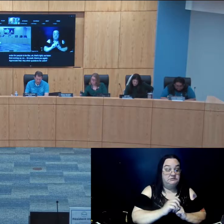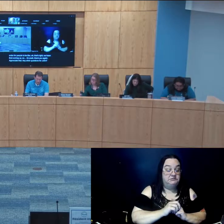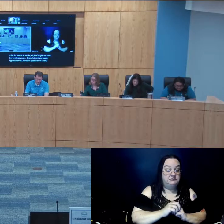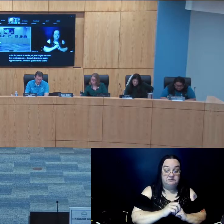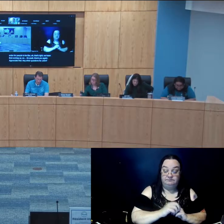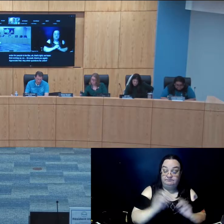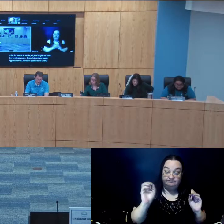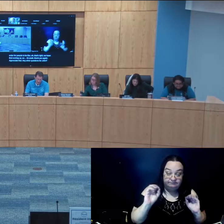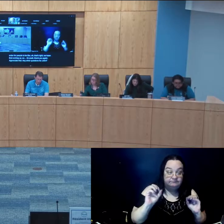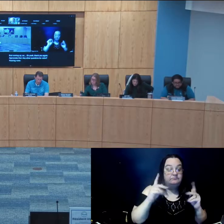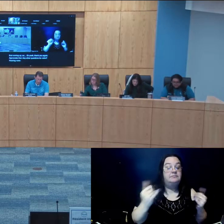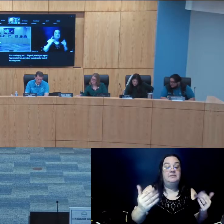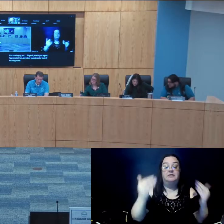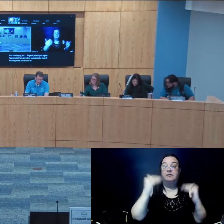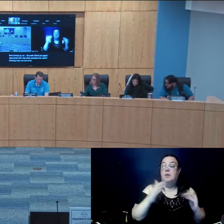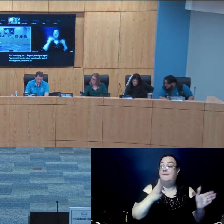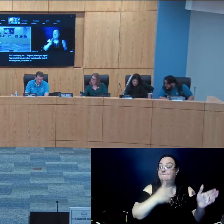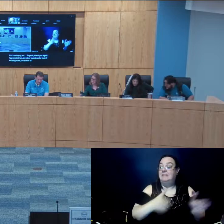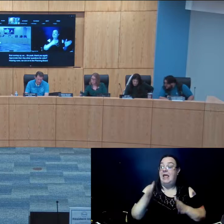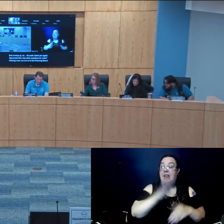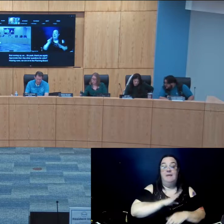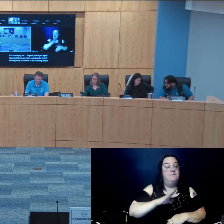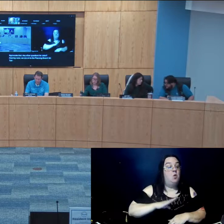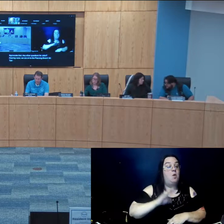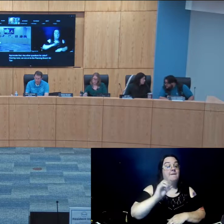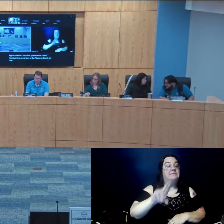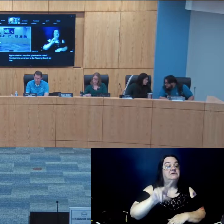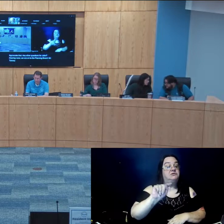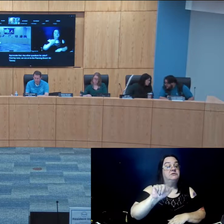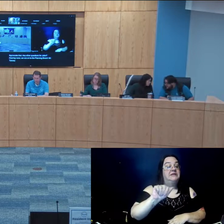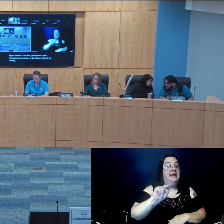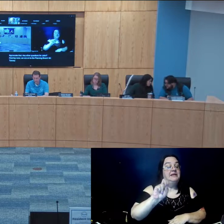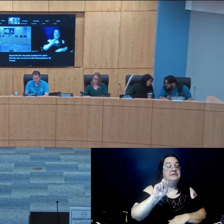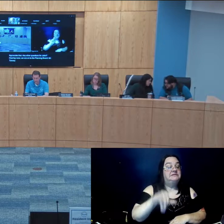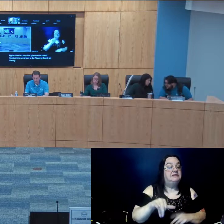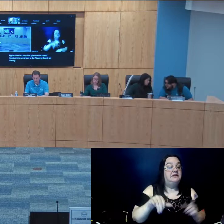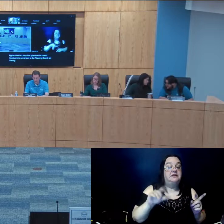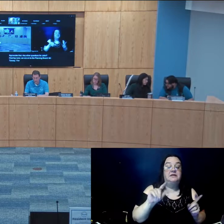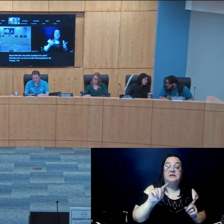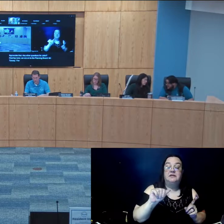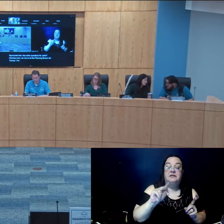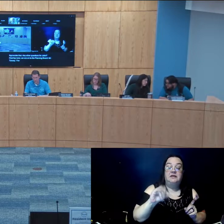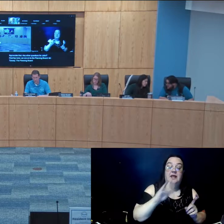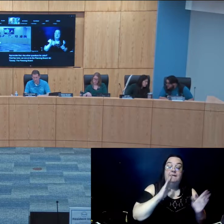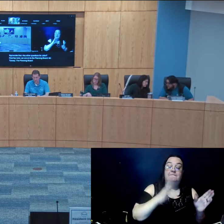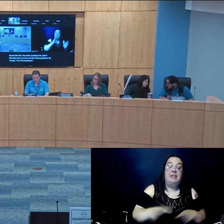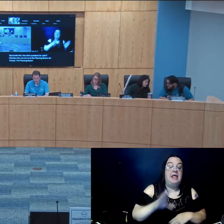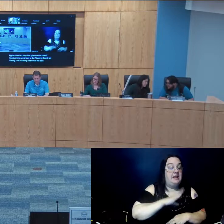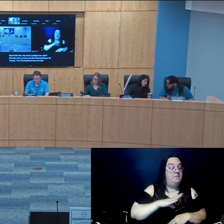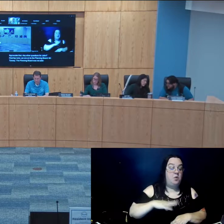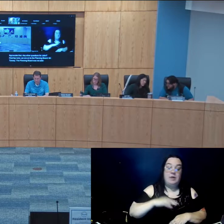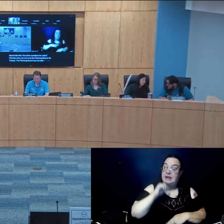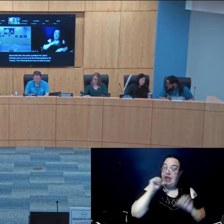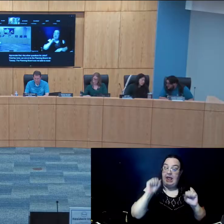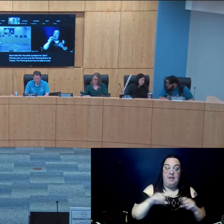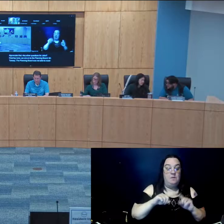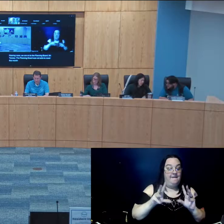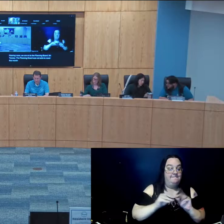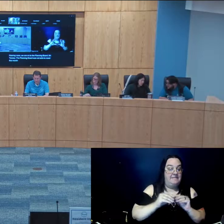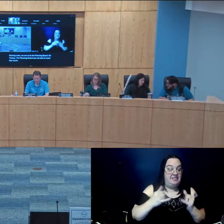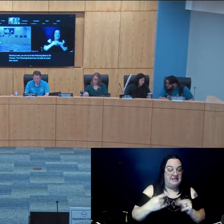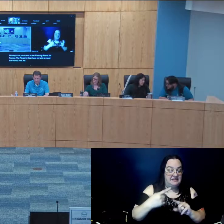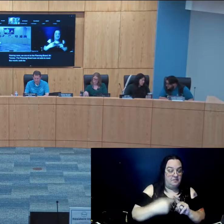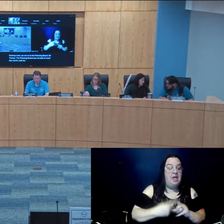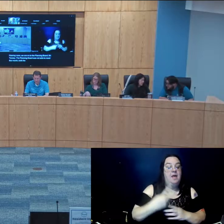Hearing none, we are on to the planning board. Mr. Tanzi. The planning board was not able to meet this month. Both the